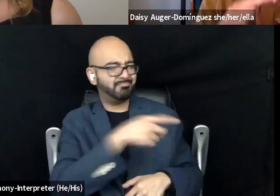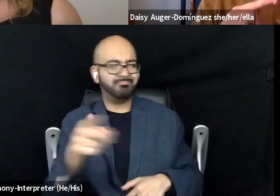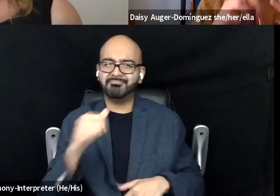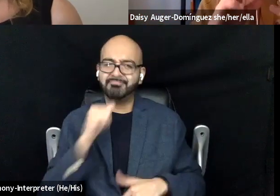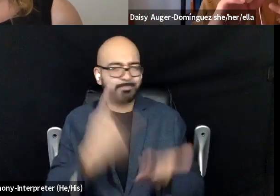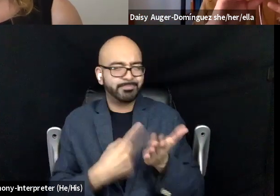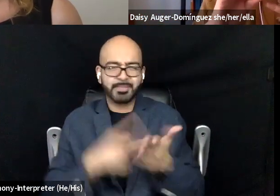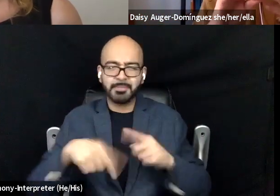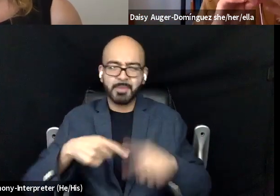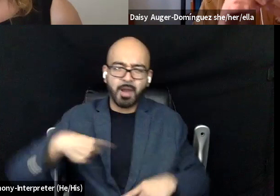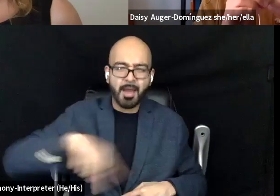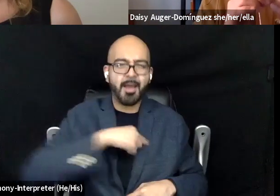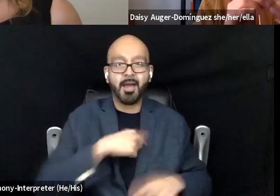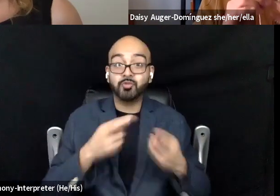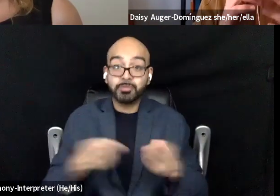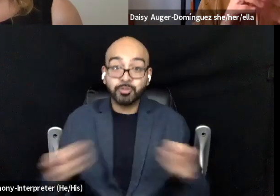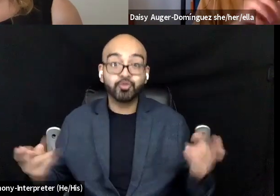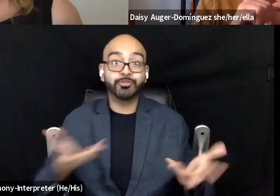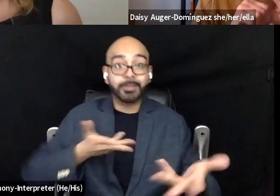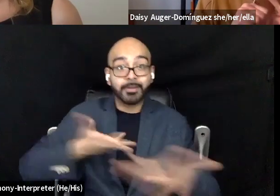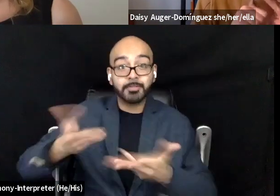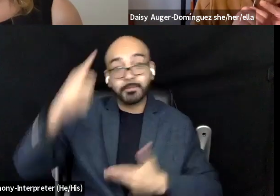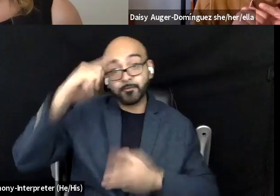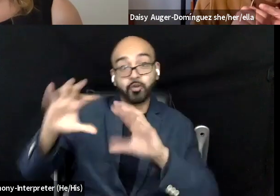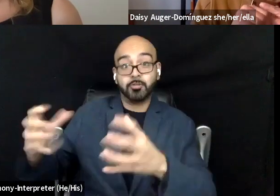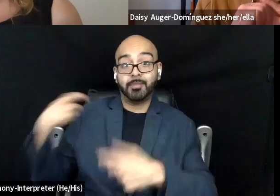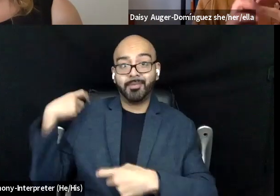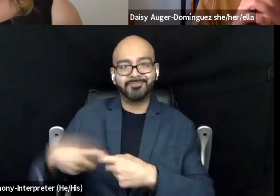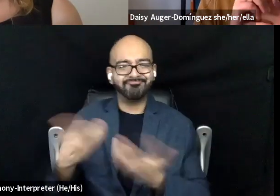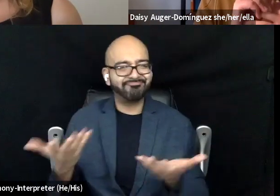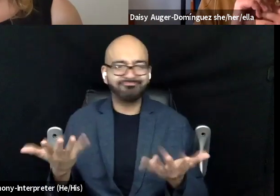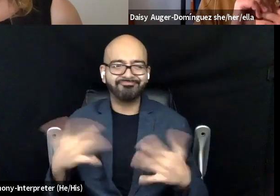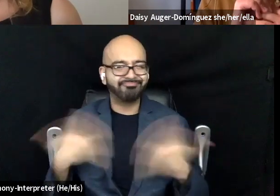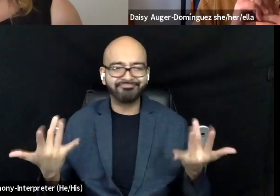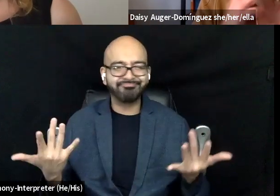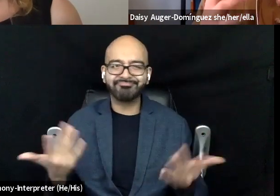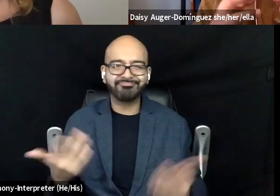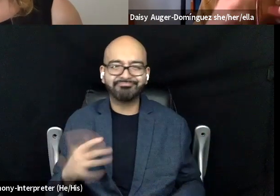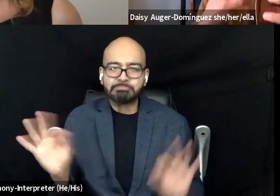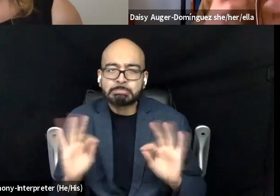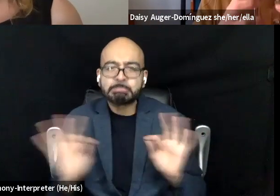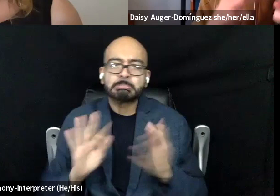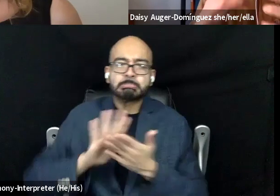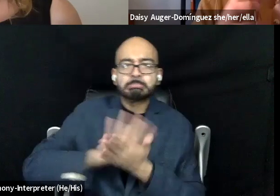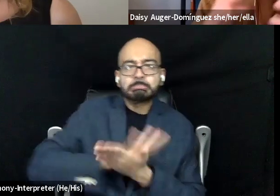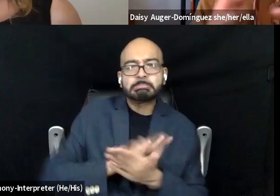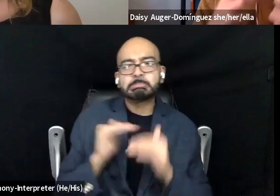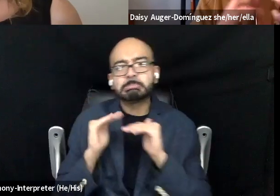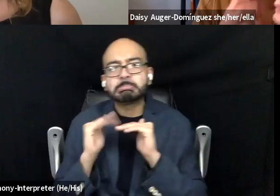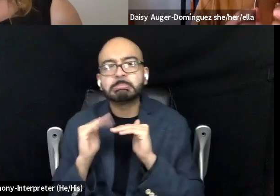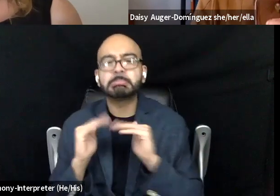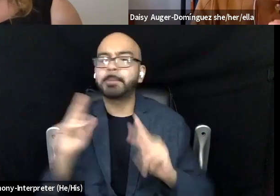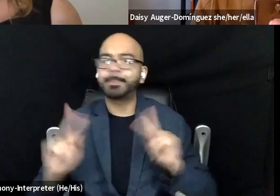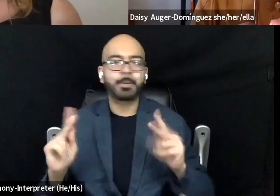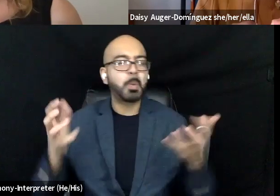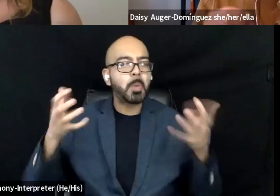the resourcing is not the same. The engagement is not the same, but the storytelling is not the same. Folks are not trying to understand